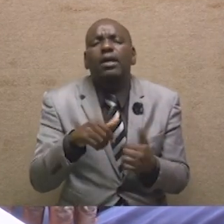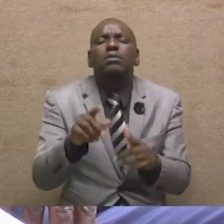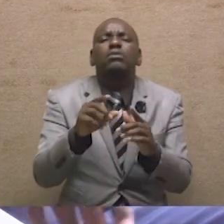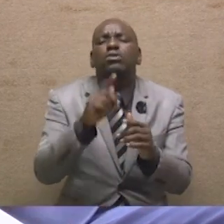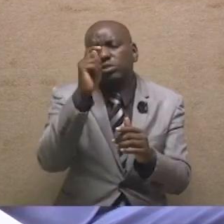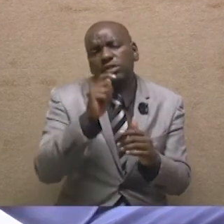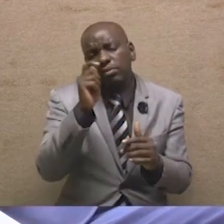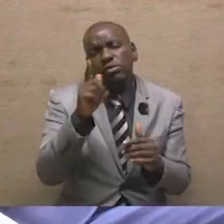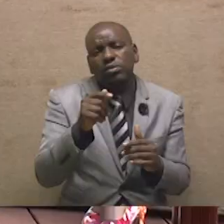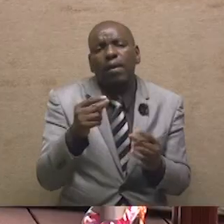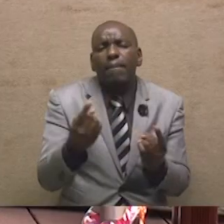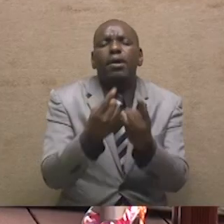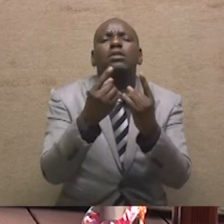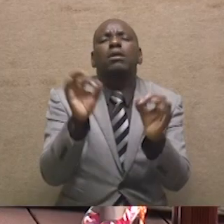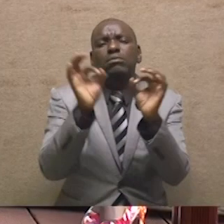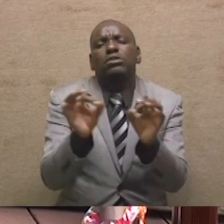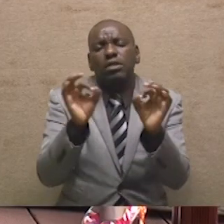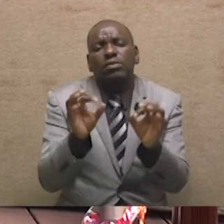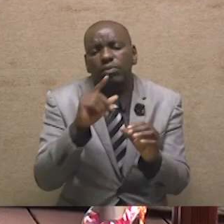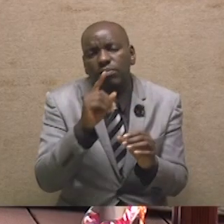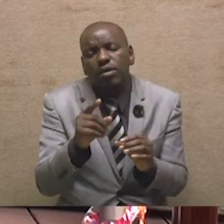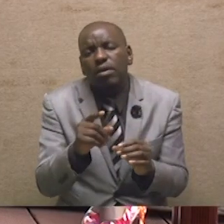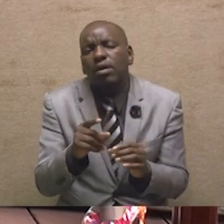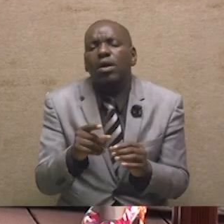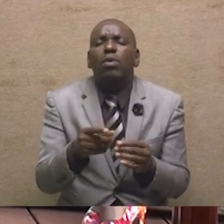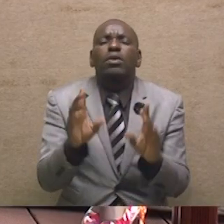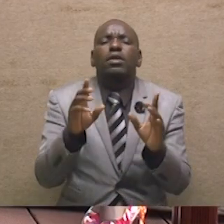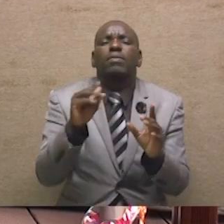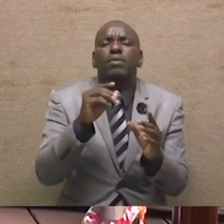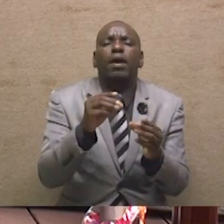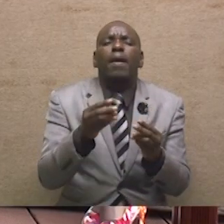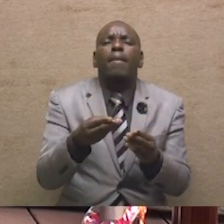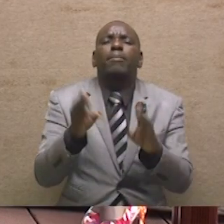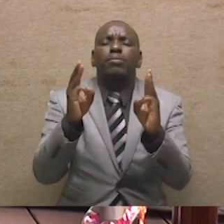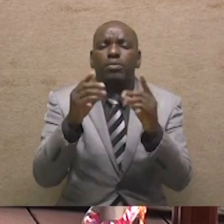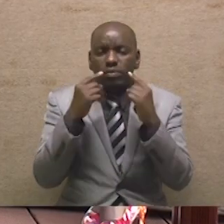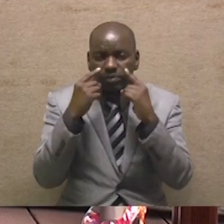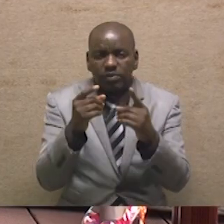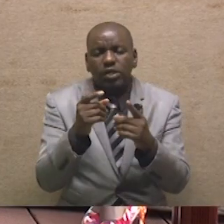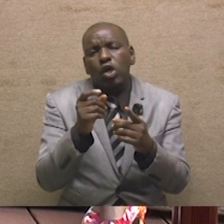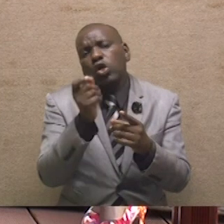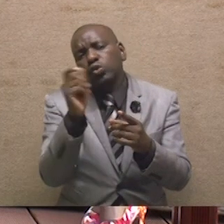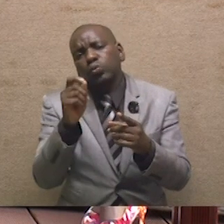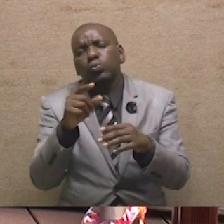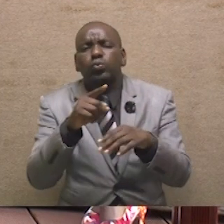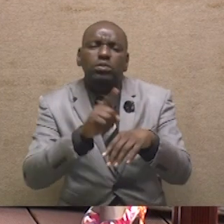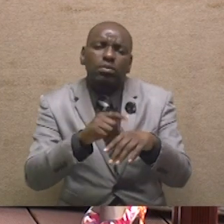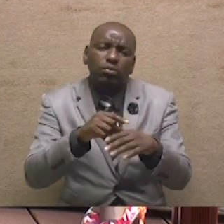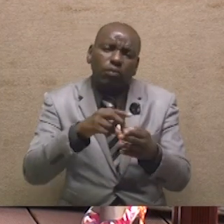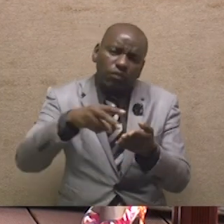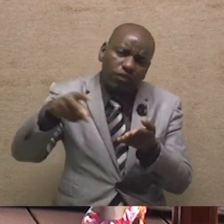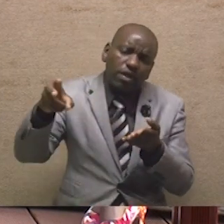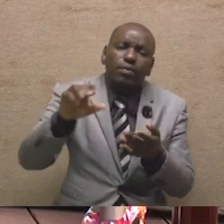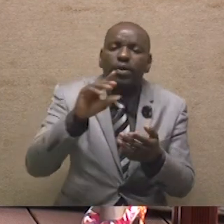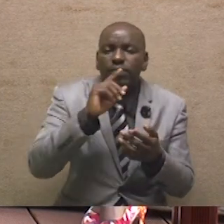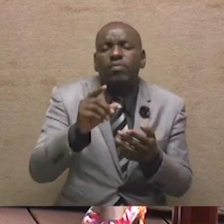for schooling services which is not being met. Whether it's because people are finding that schools